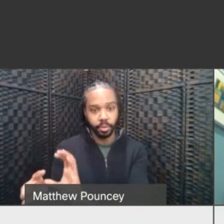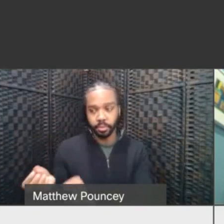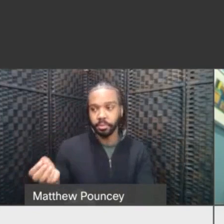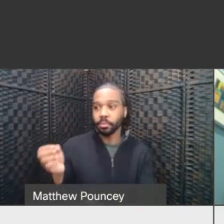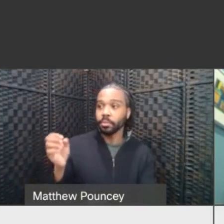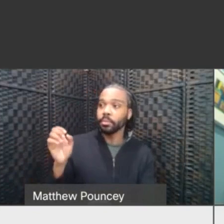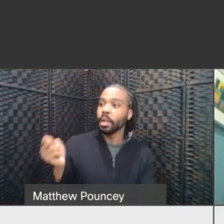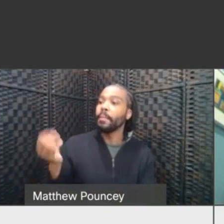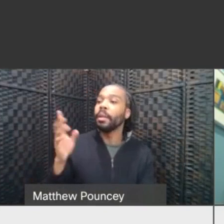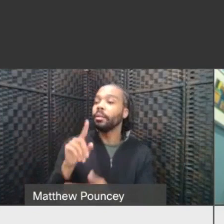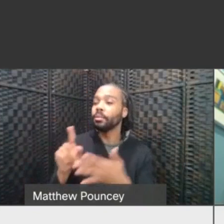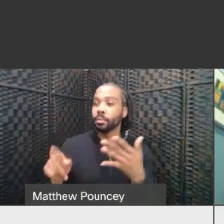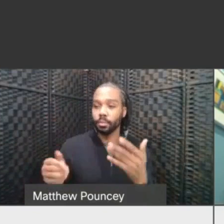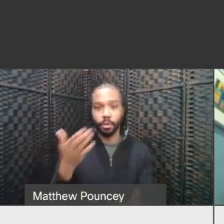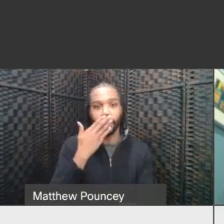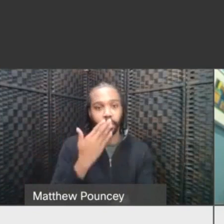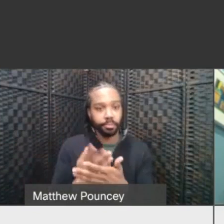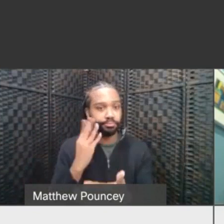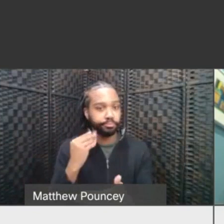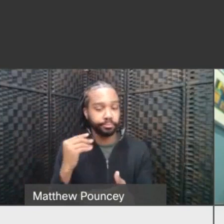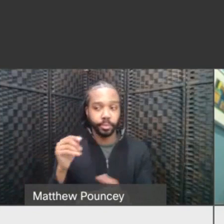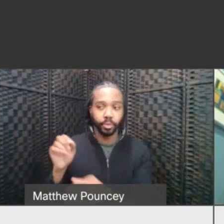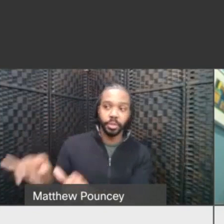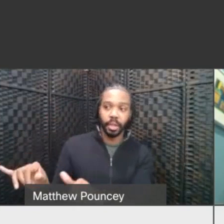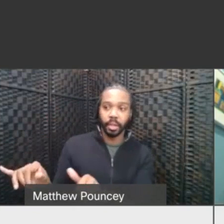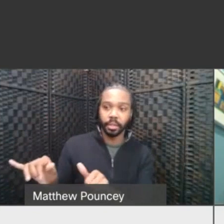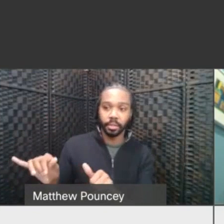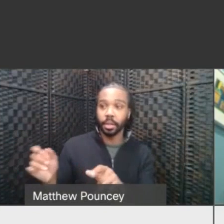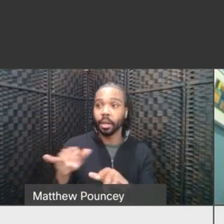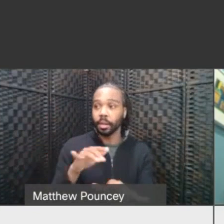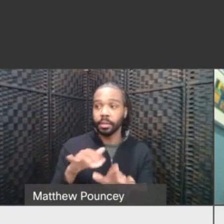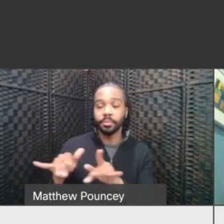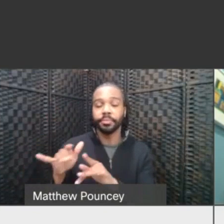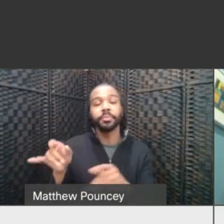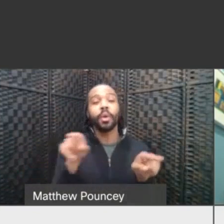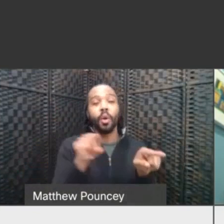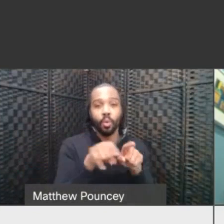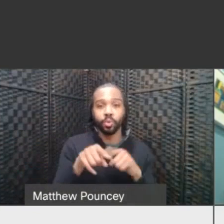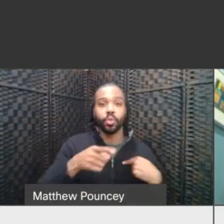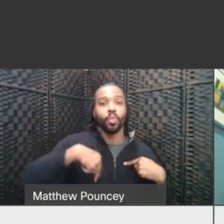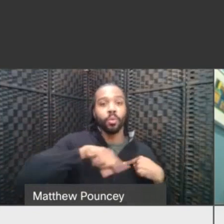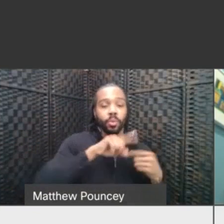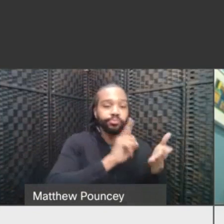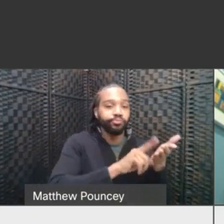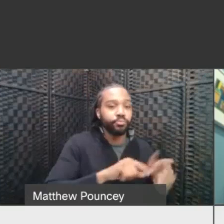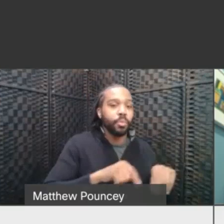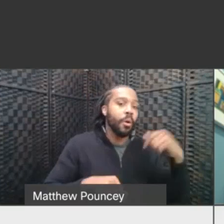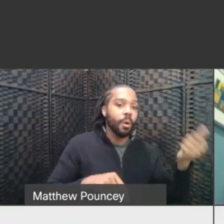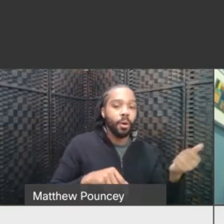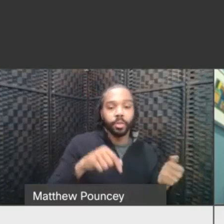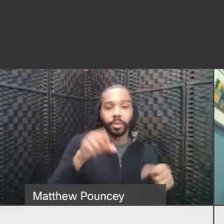under quarantine. And we also look at national and local other local data, as well as other science